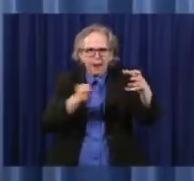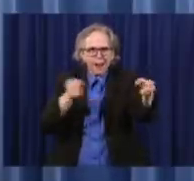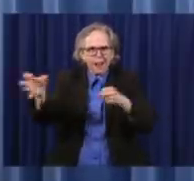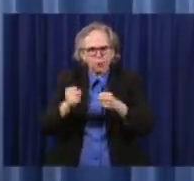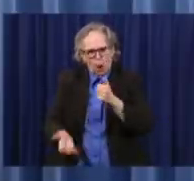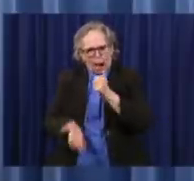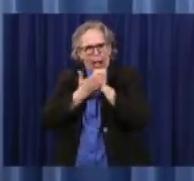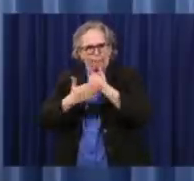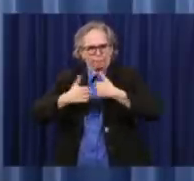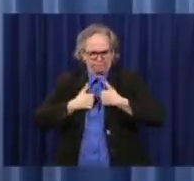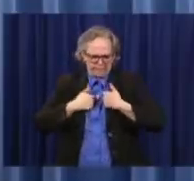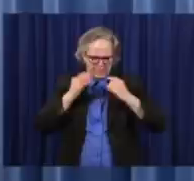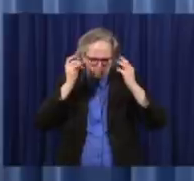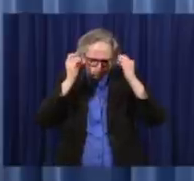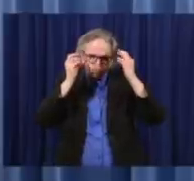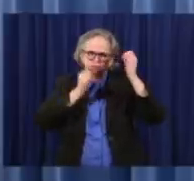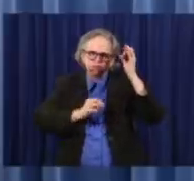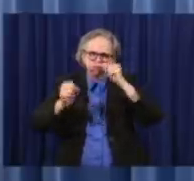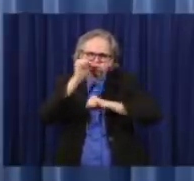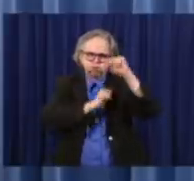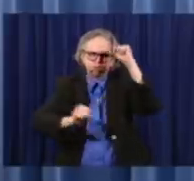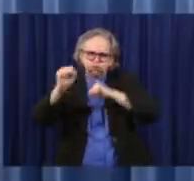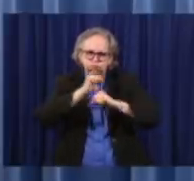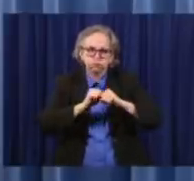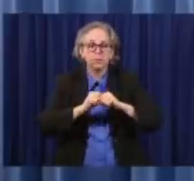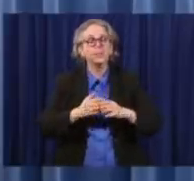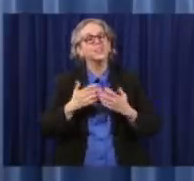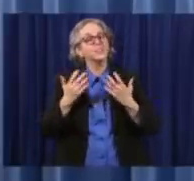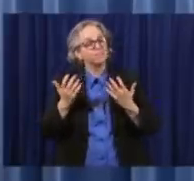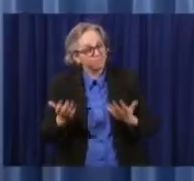important? Let me talk a moment about that.